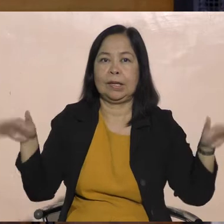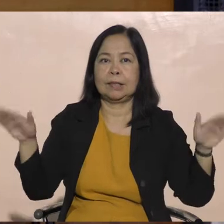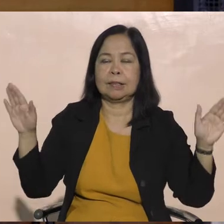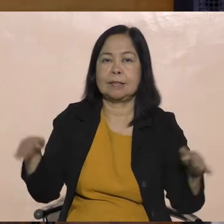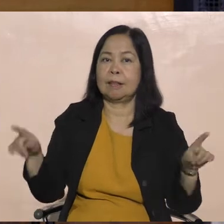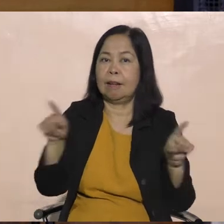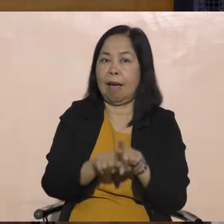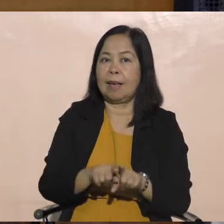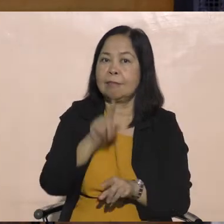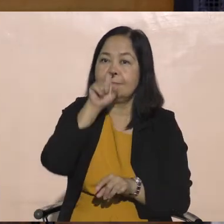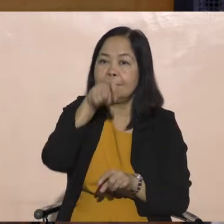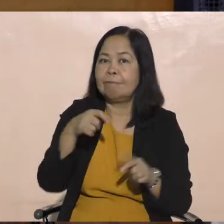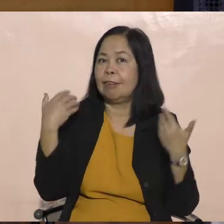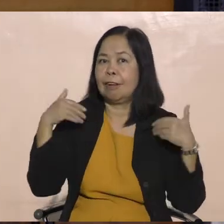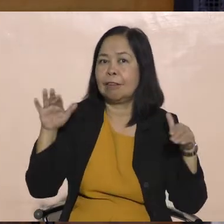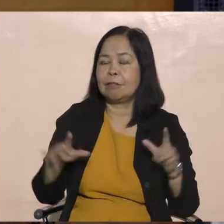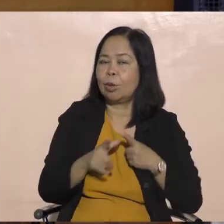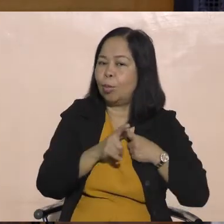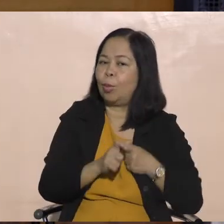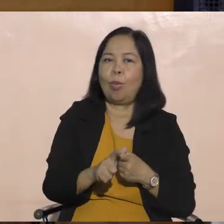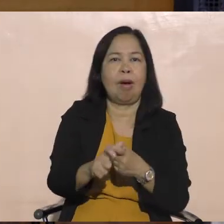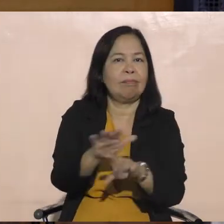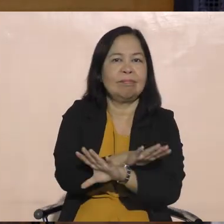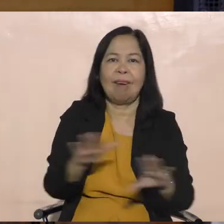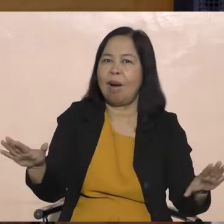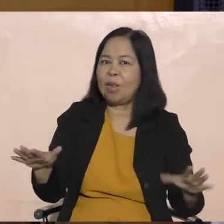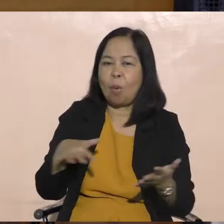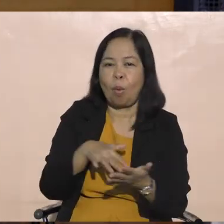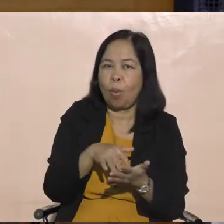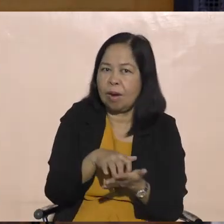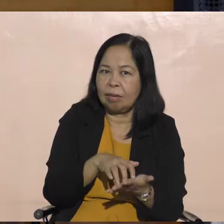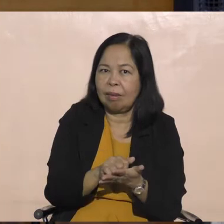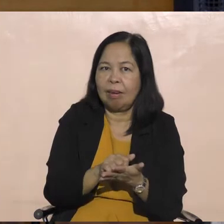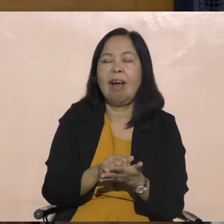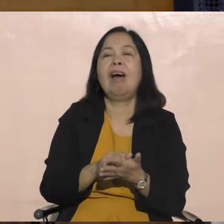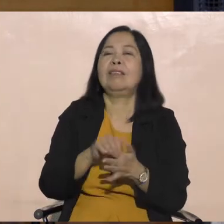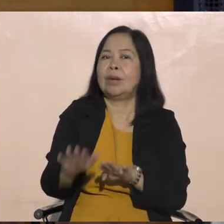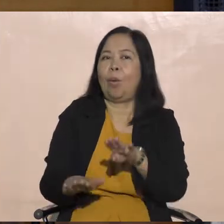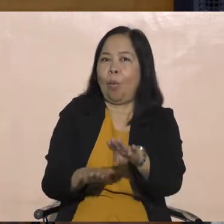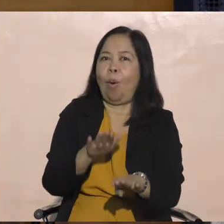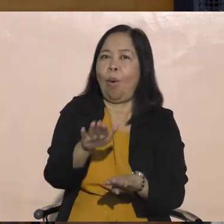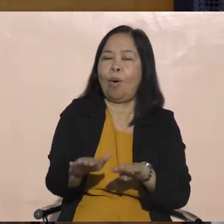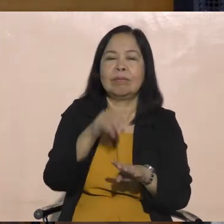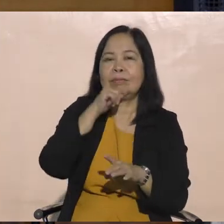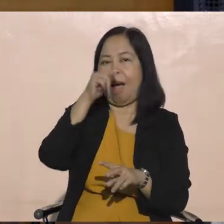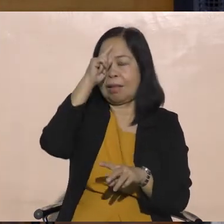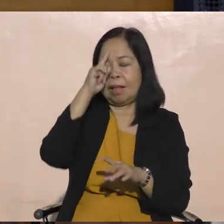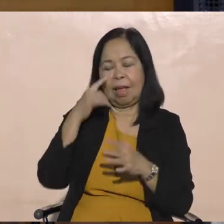shall run and not be weary. They shall walk and not faint." Hallelujah! Laigo ng